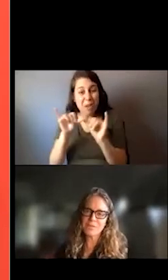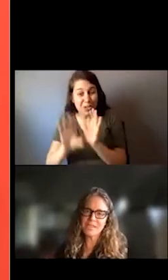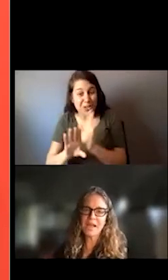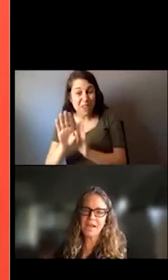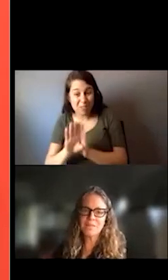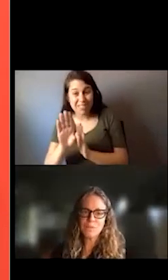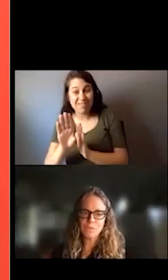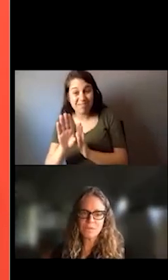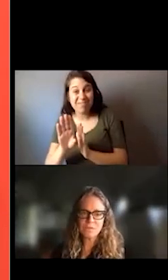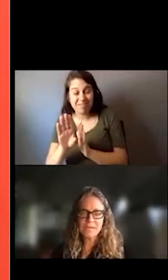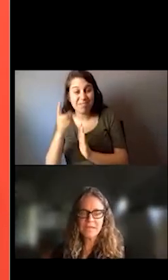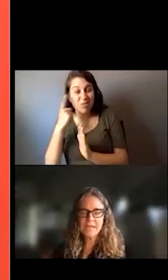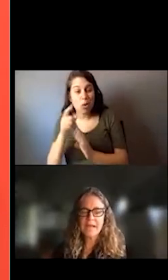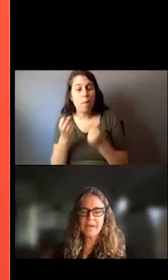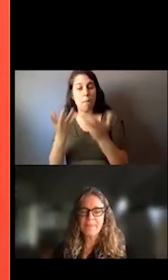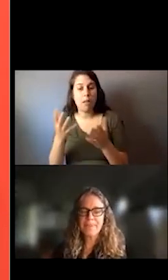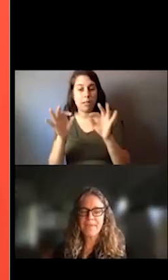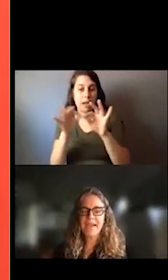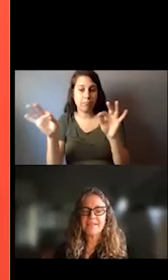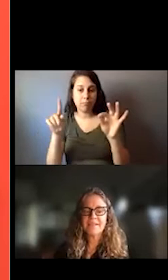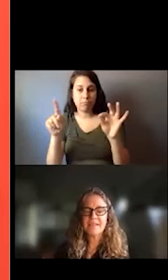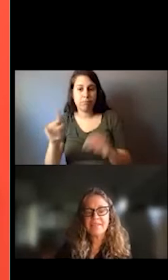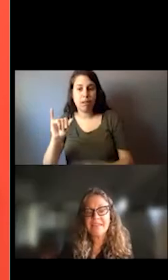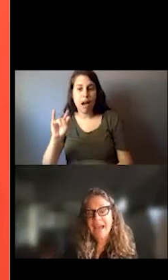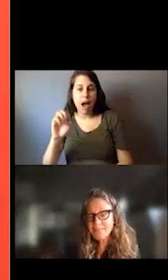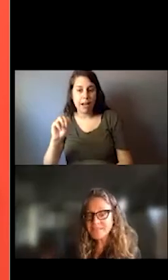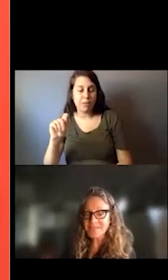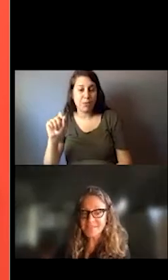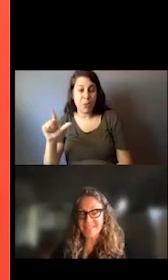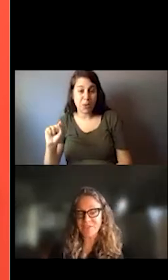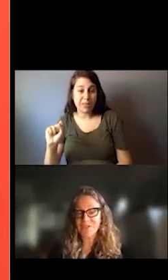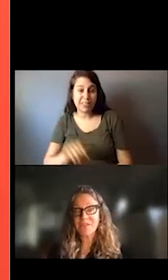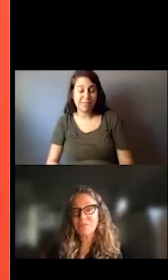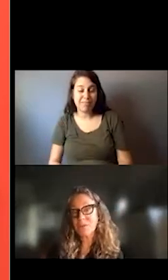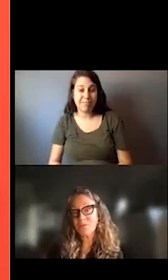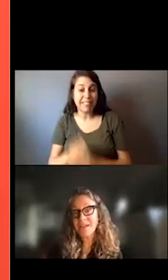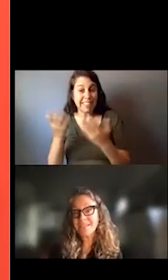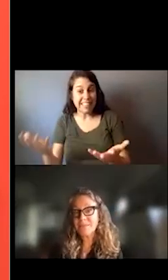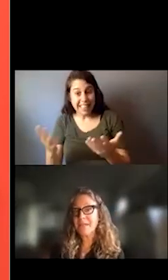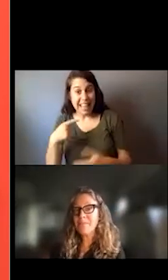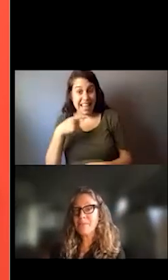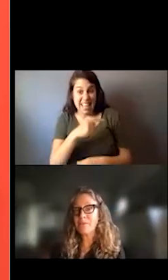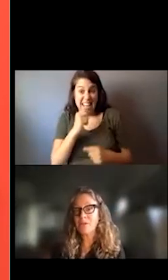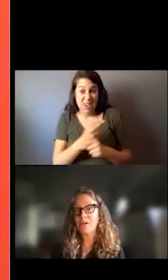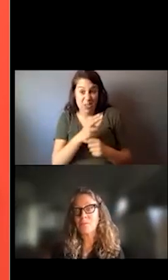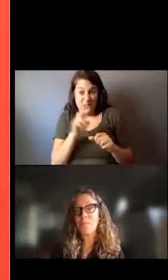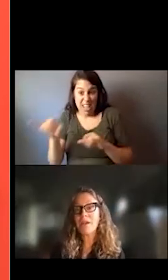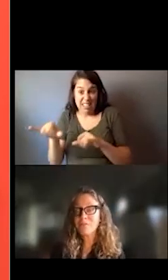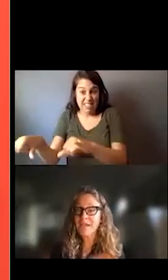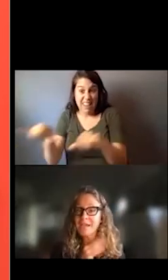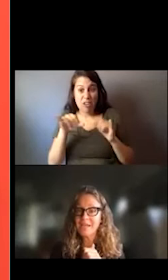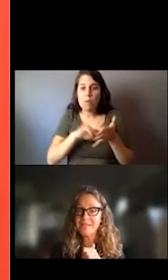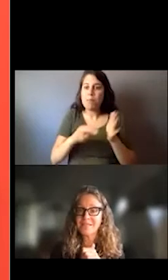for multi-item tools. And in the absence of a standard, what we're finding is that many people